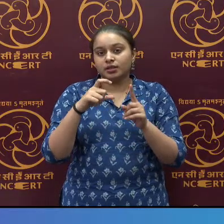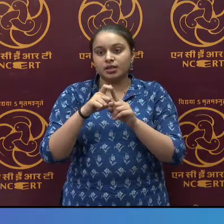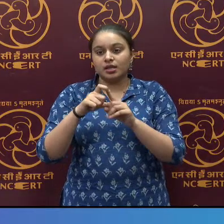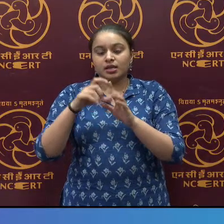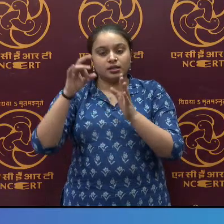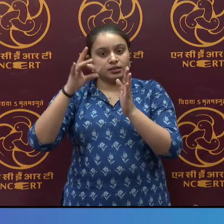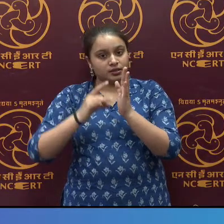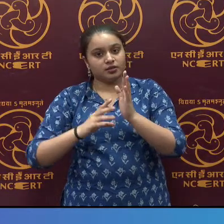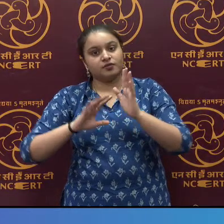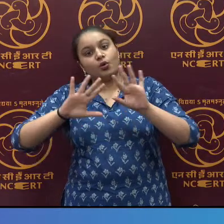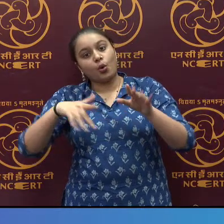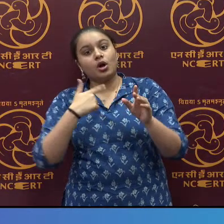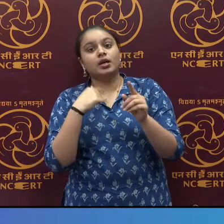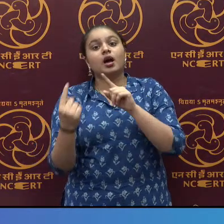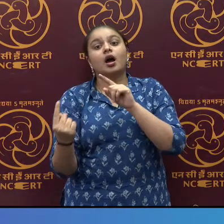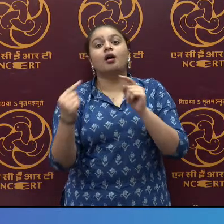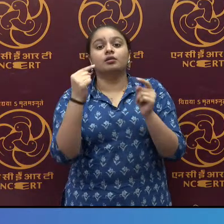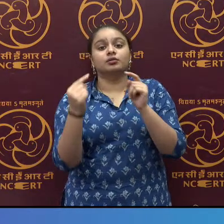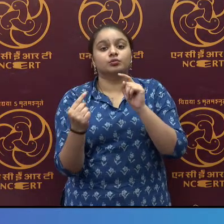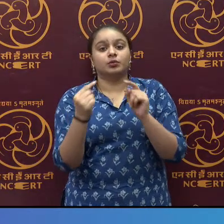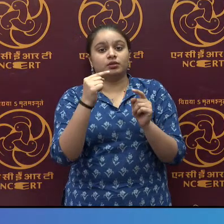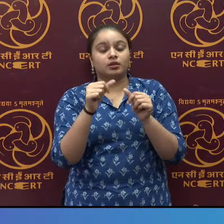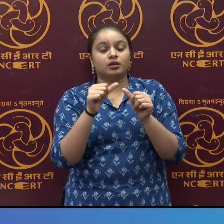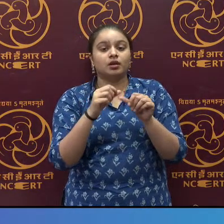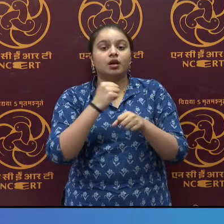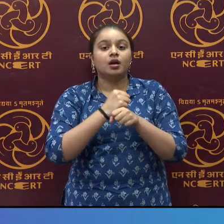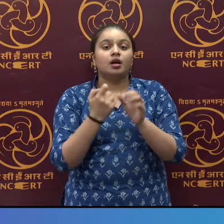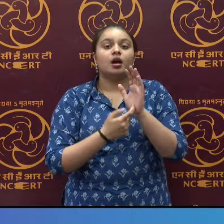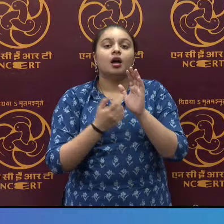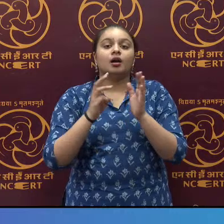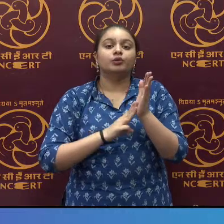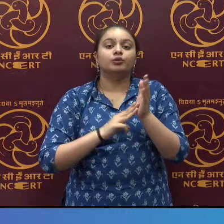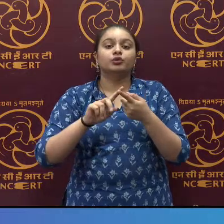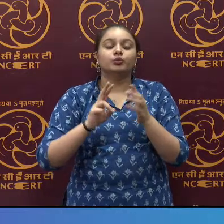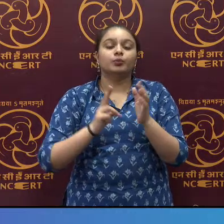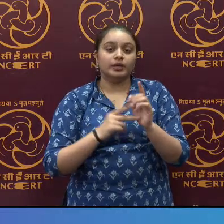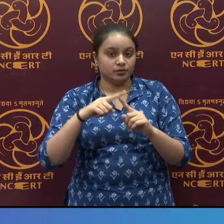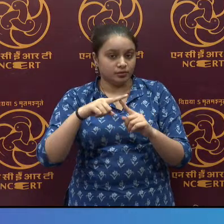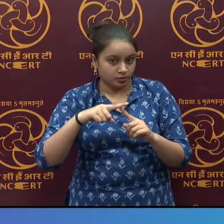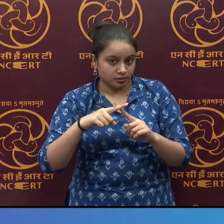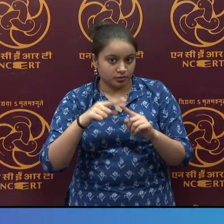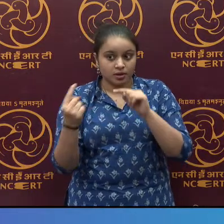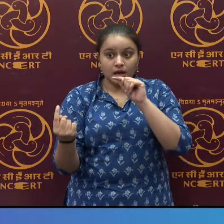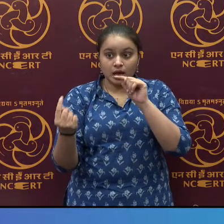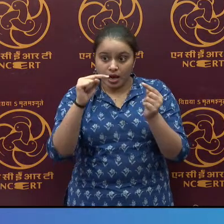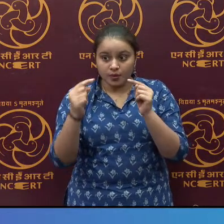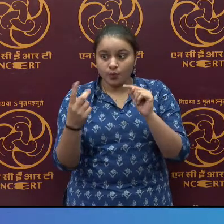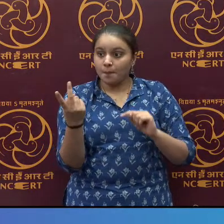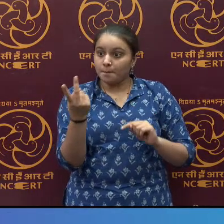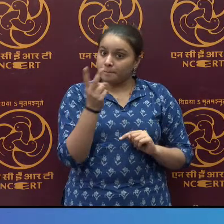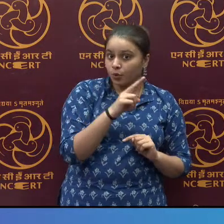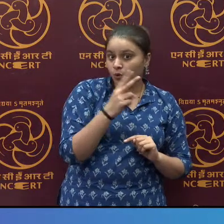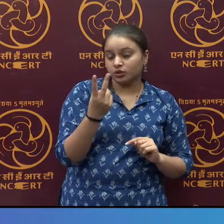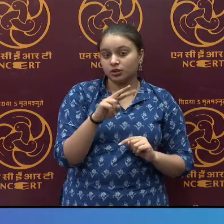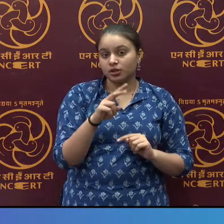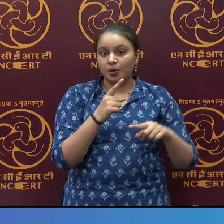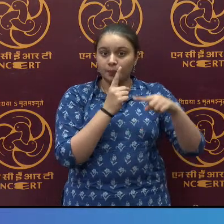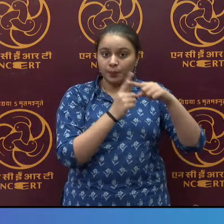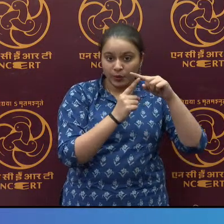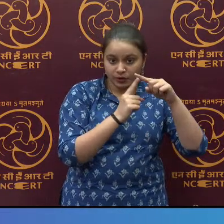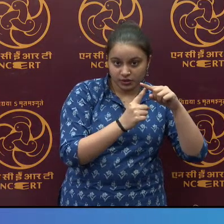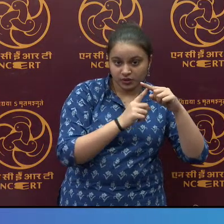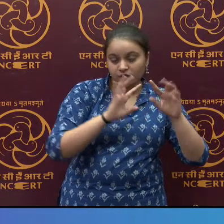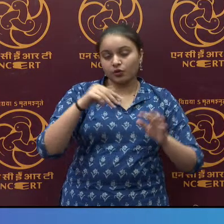or argumentative articles. So what's an argumentative article is when you give both sides of the coin, positive